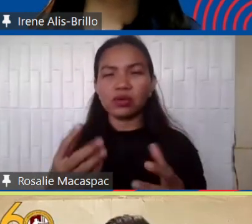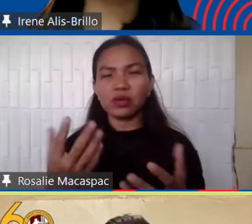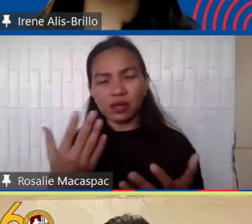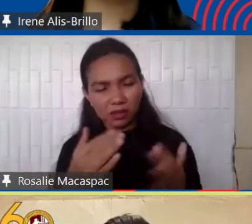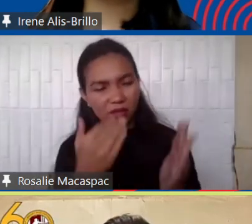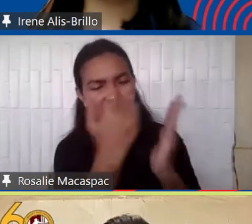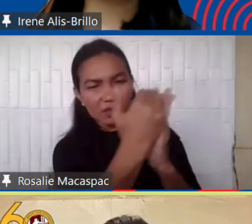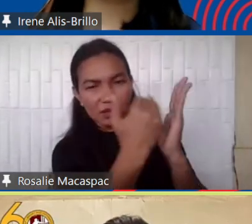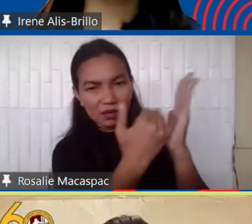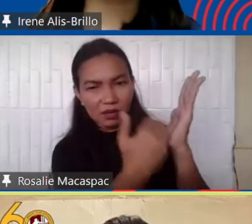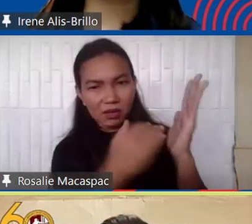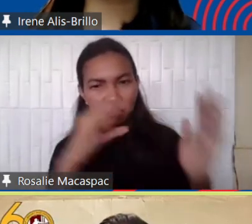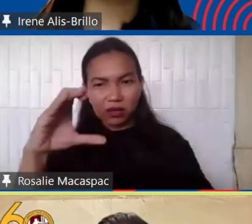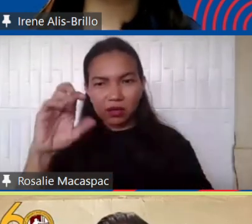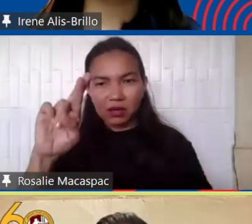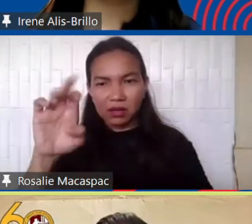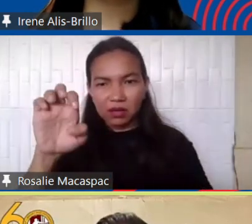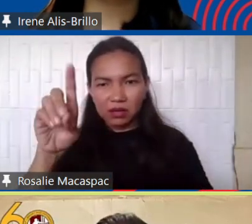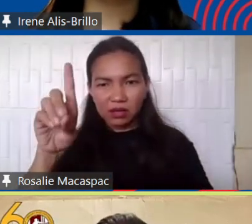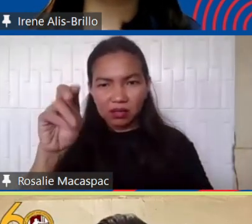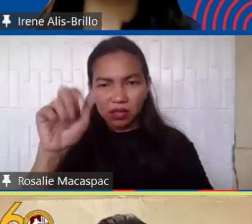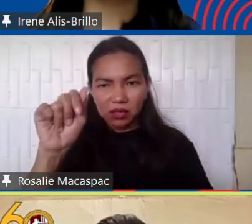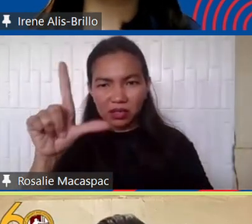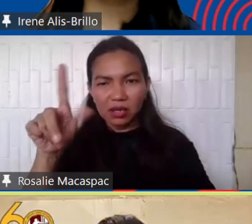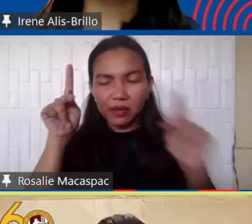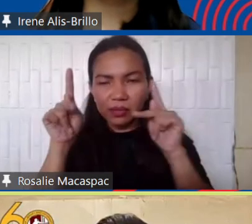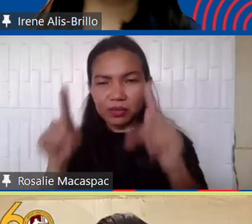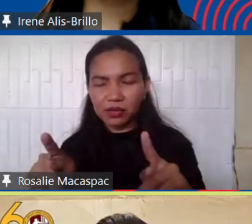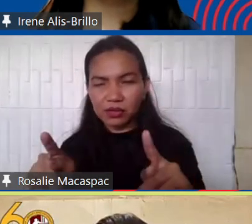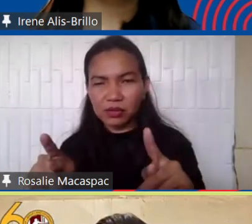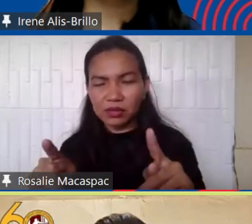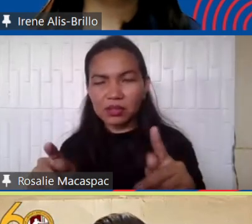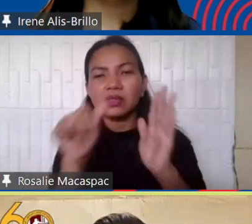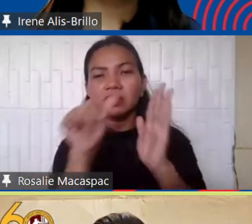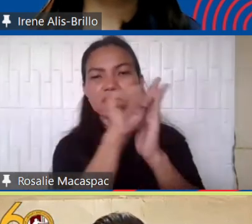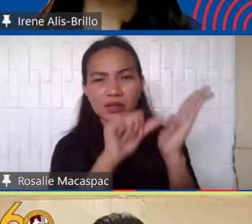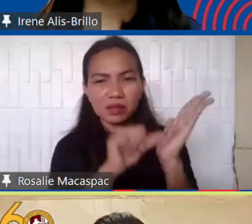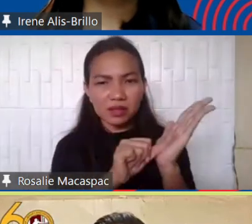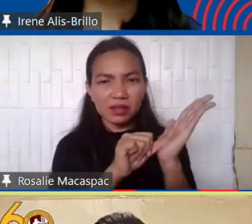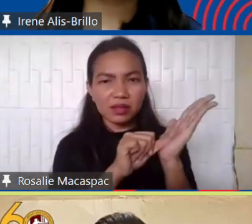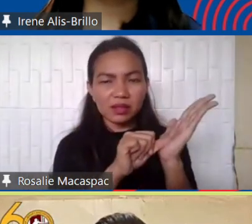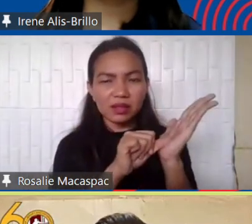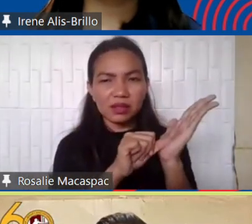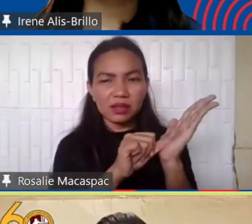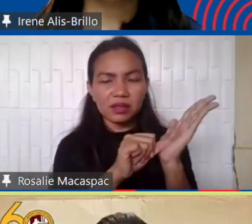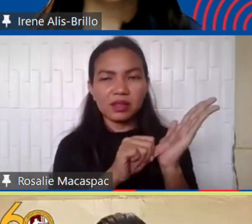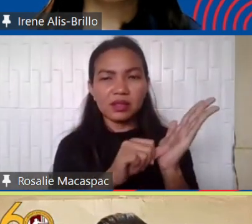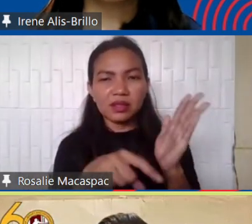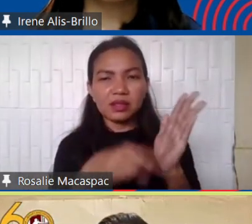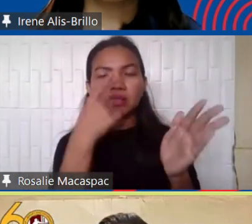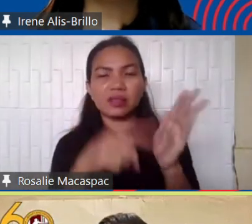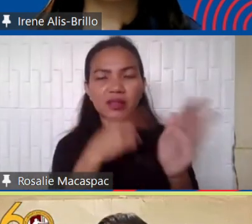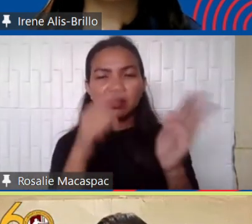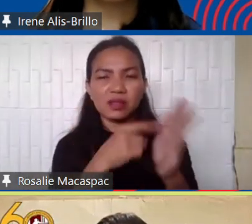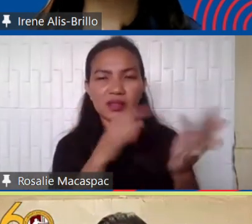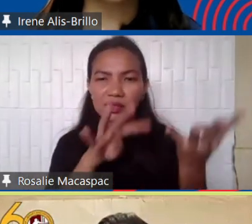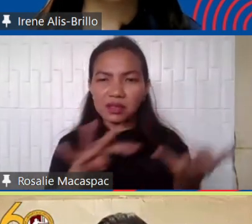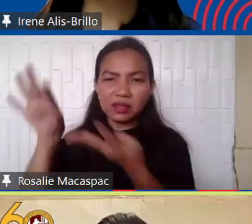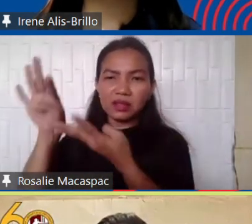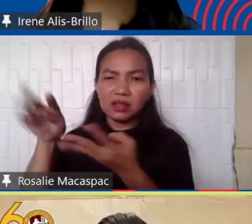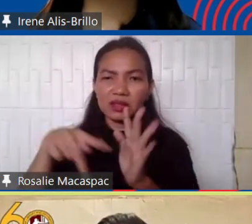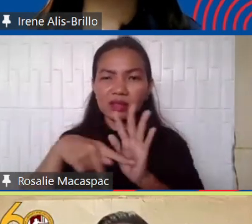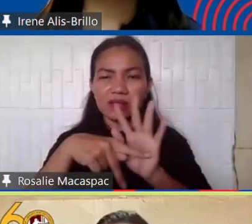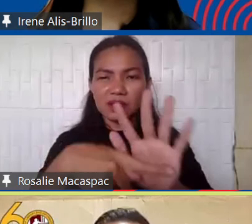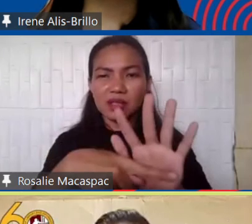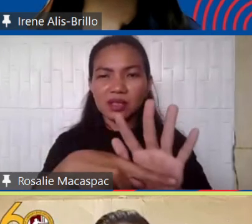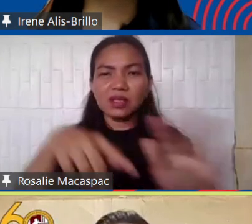person. So because as I mentioned earlier, academics, they sometimes upload their presentation in